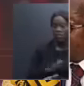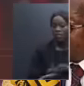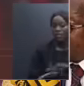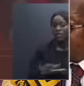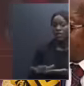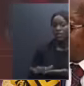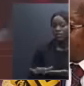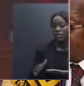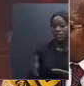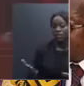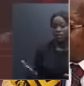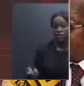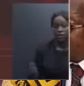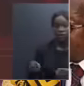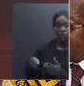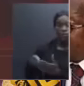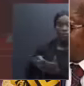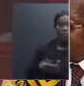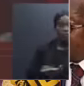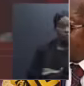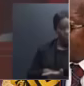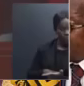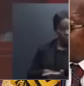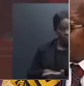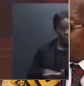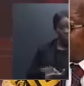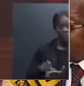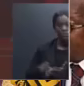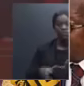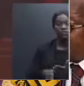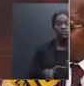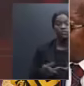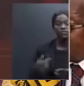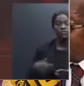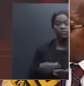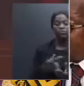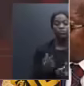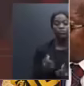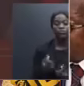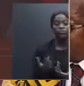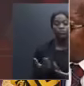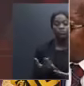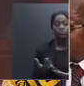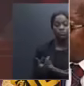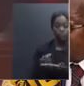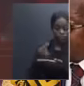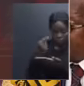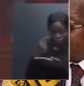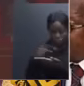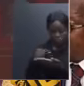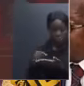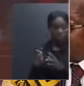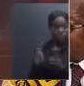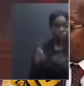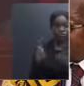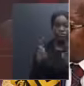when they report to the House, we will all look at these issues.